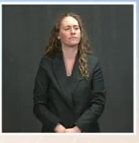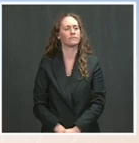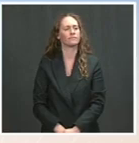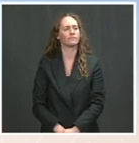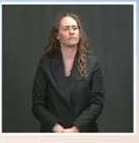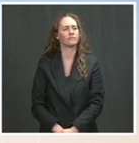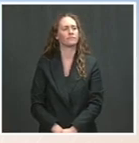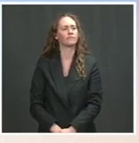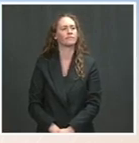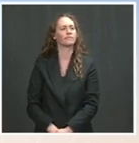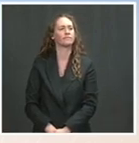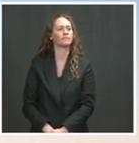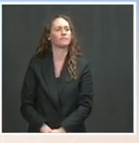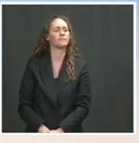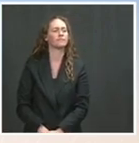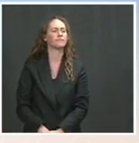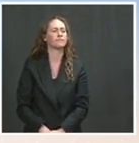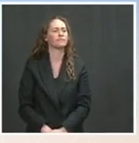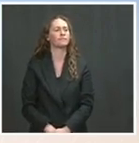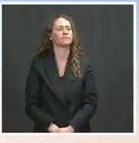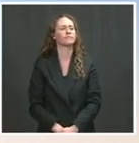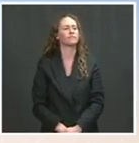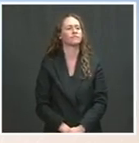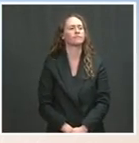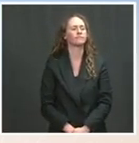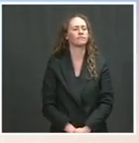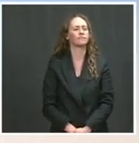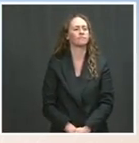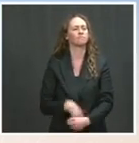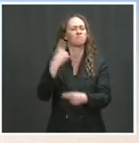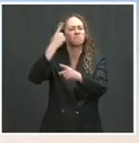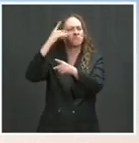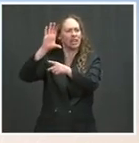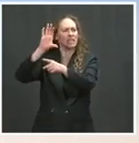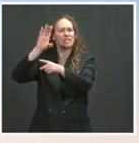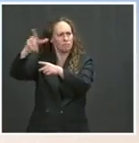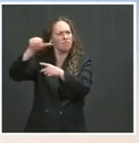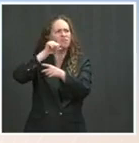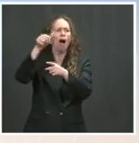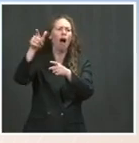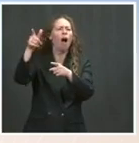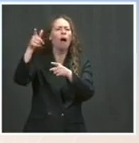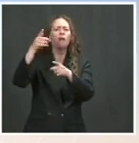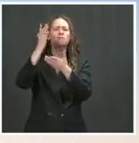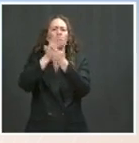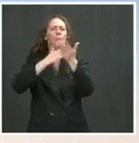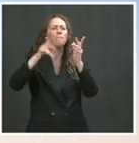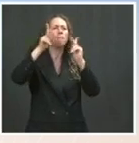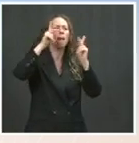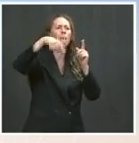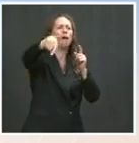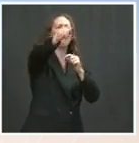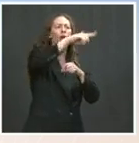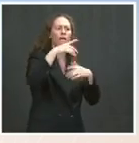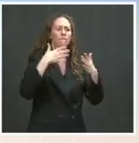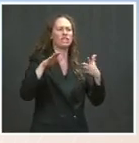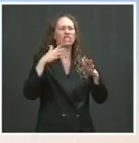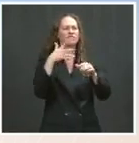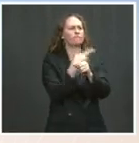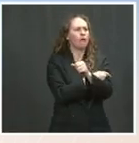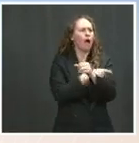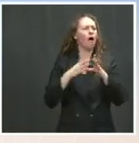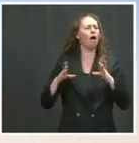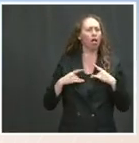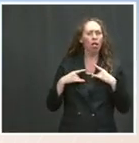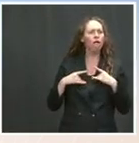breakthrough people who get the virus if they're already vaccinated, unless they're hospitalized or they die. I'm wondering if you could talk a little bit